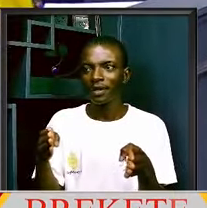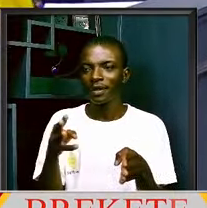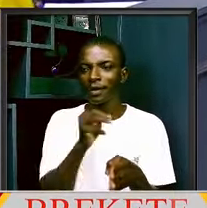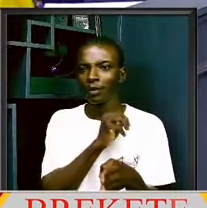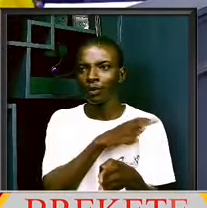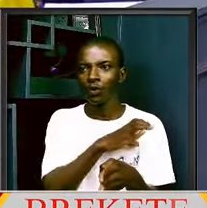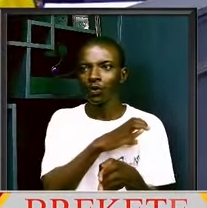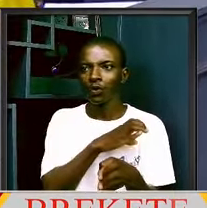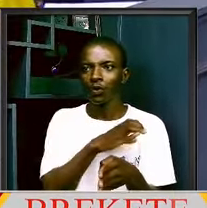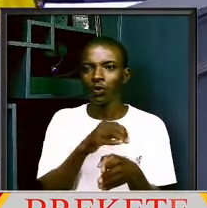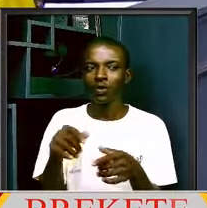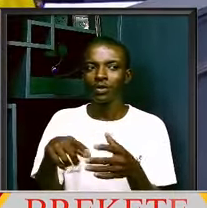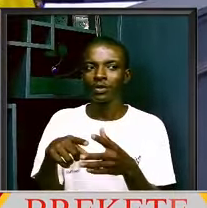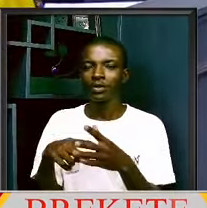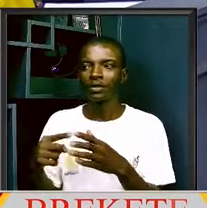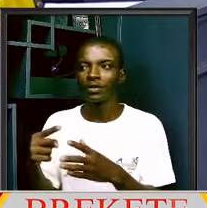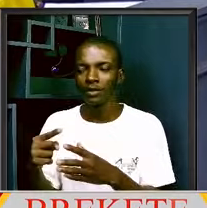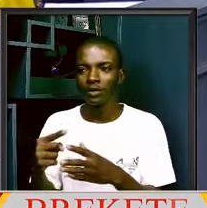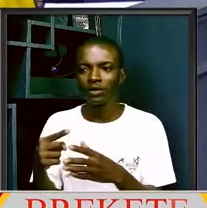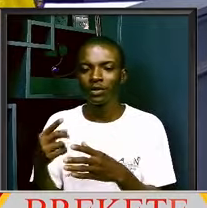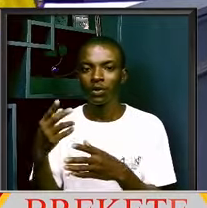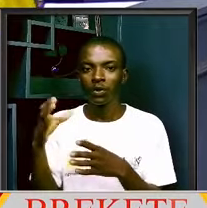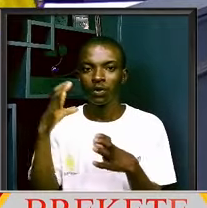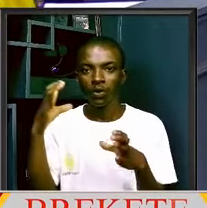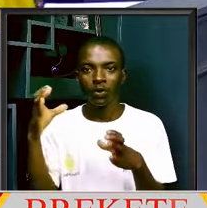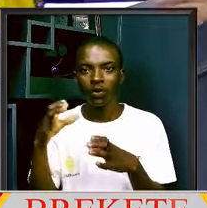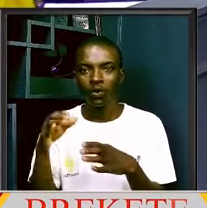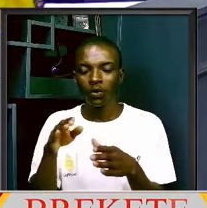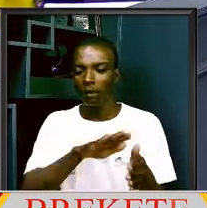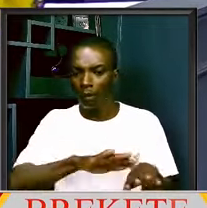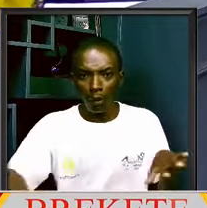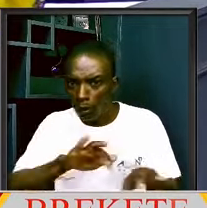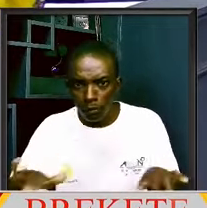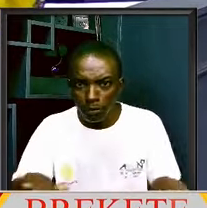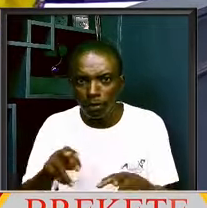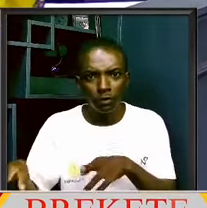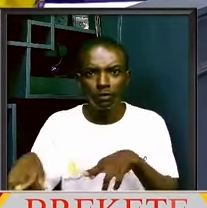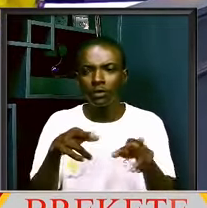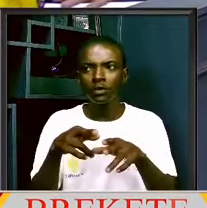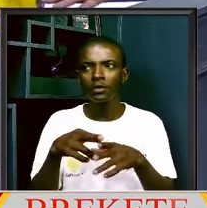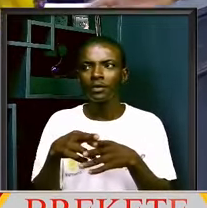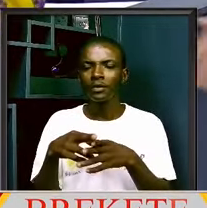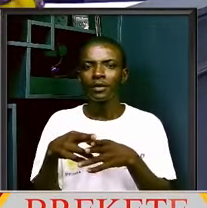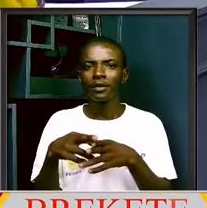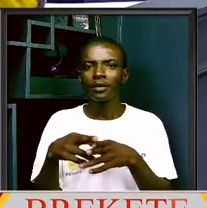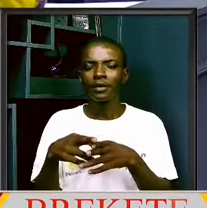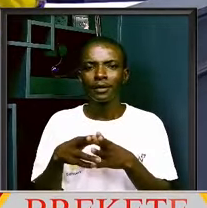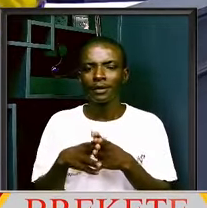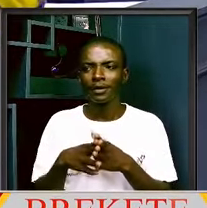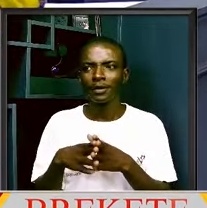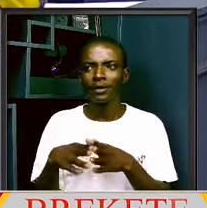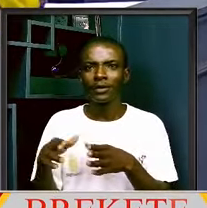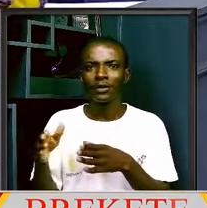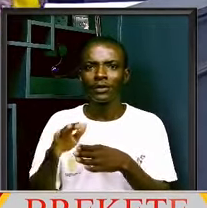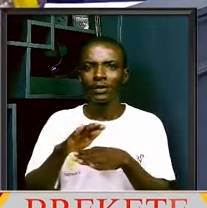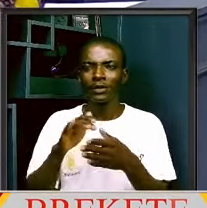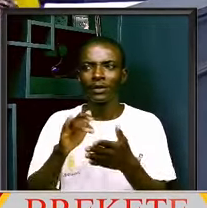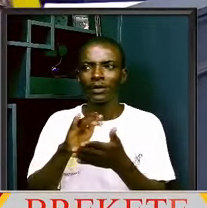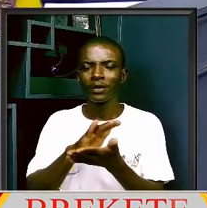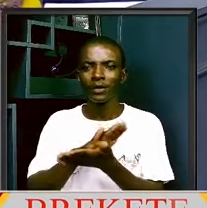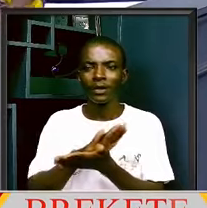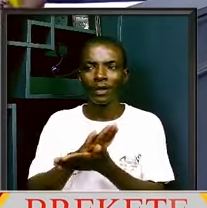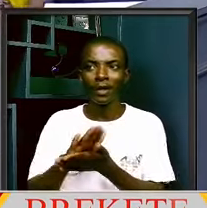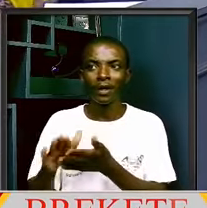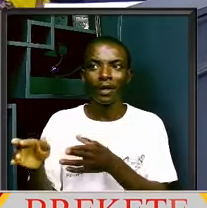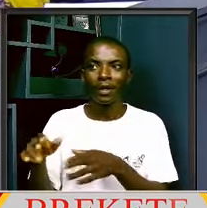Go come out. As they come out, you go there, clear the road. Nukuma, who they come. Clear the road. Ladies